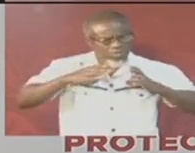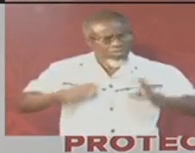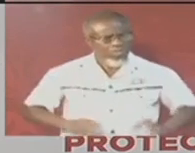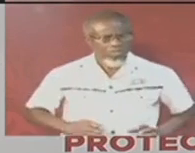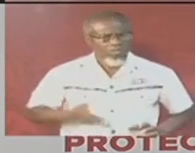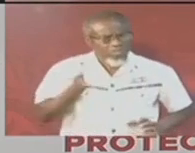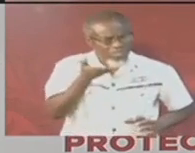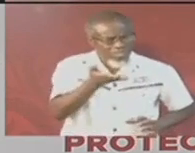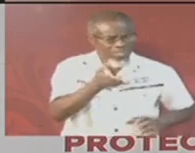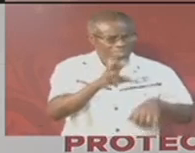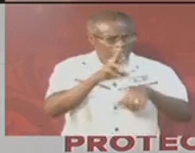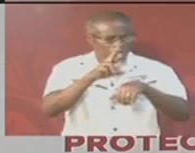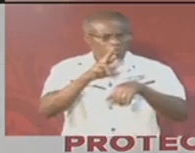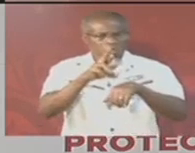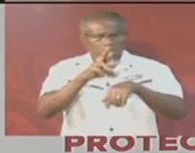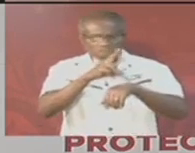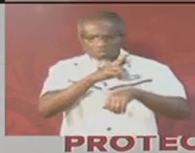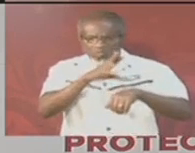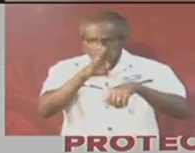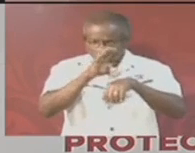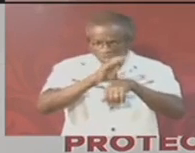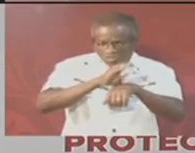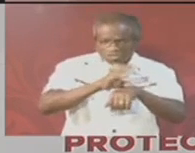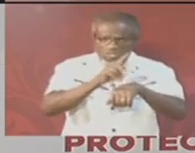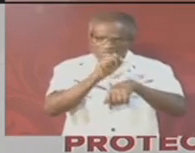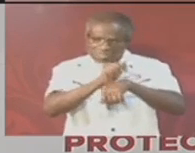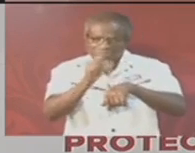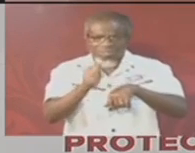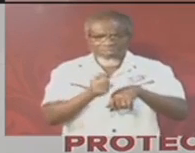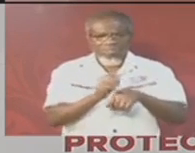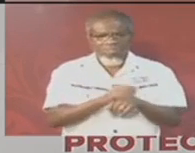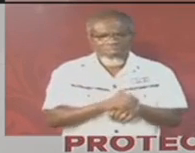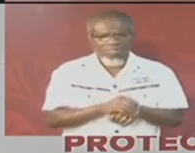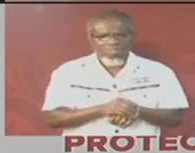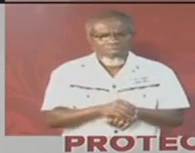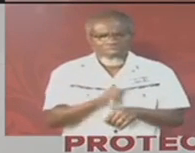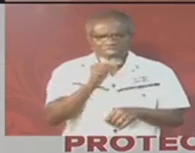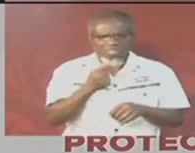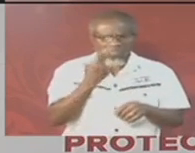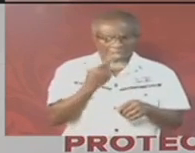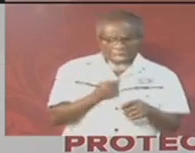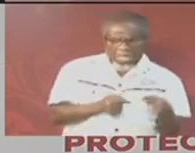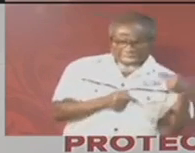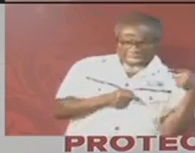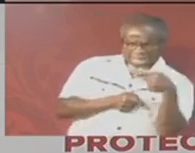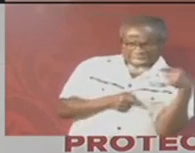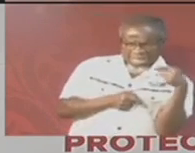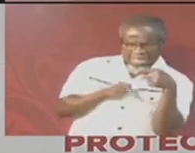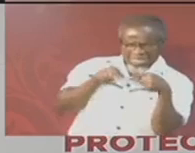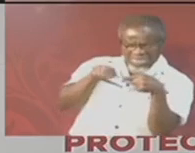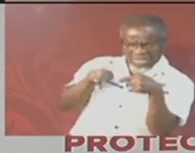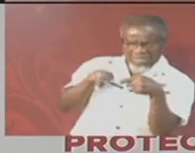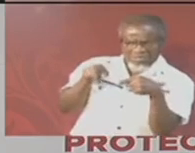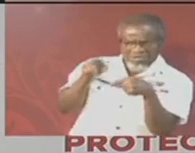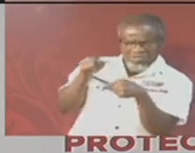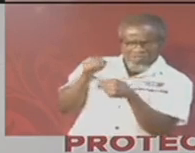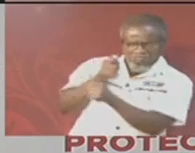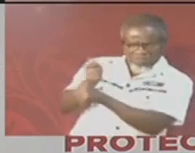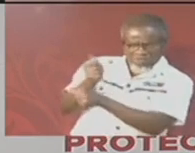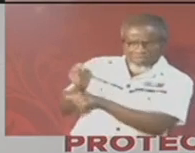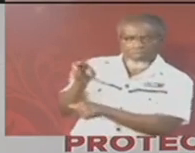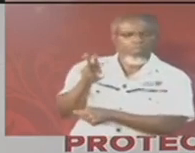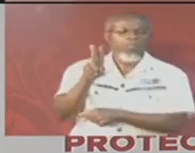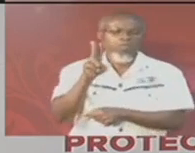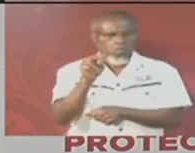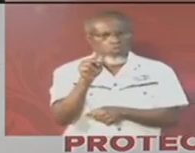contextualize everything properly and not get into xenophobia and trying to blame our circumstance on a group of